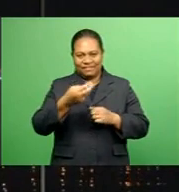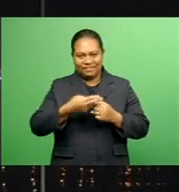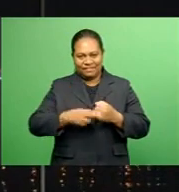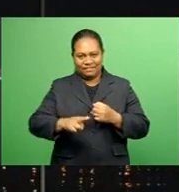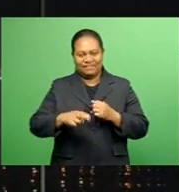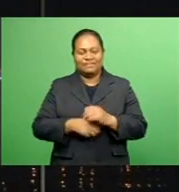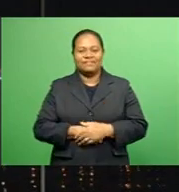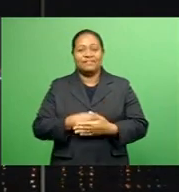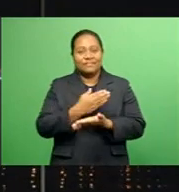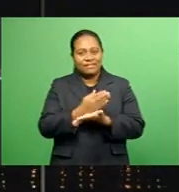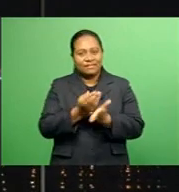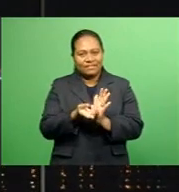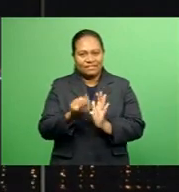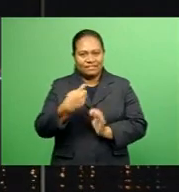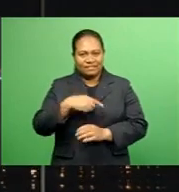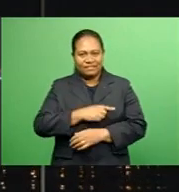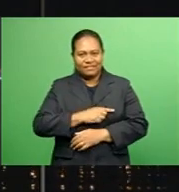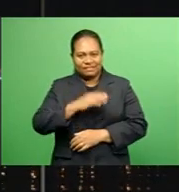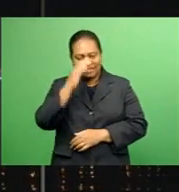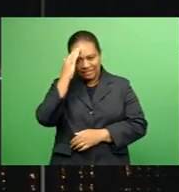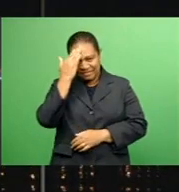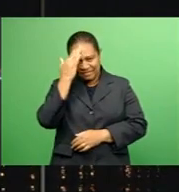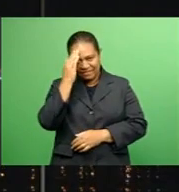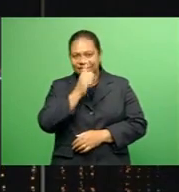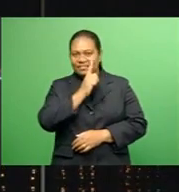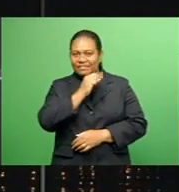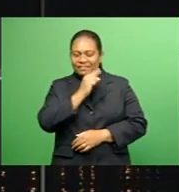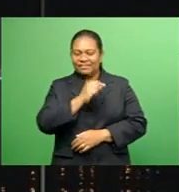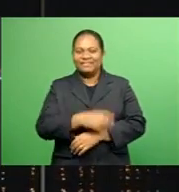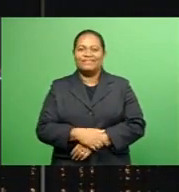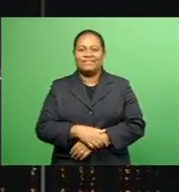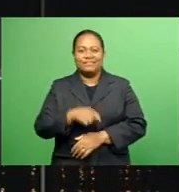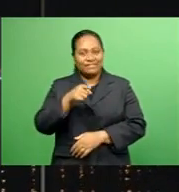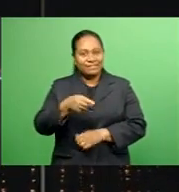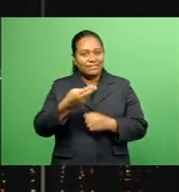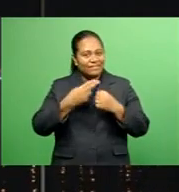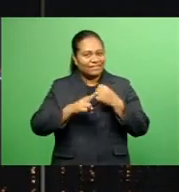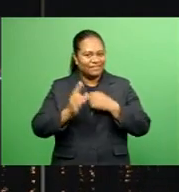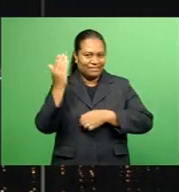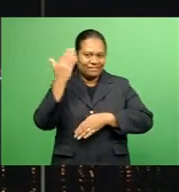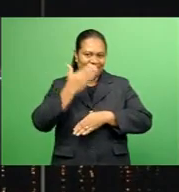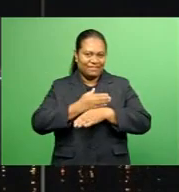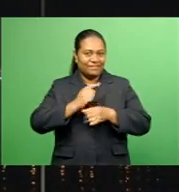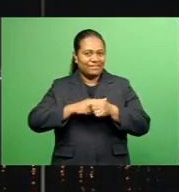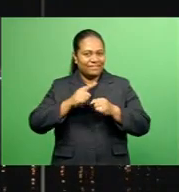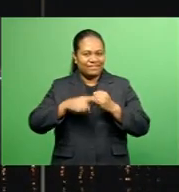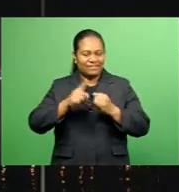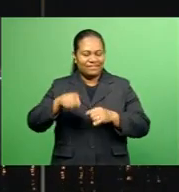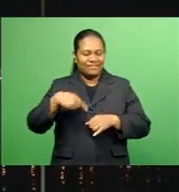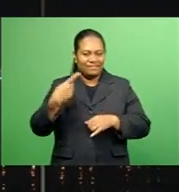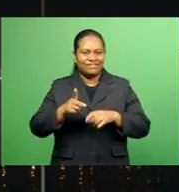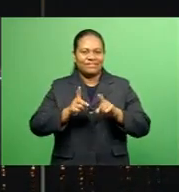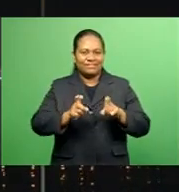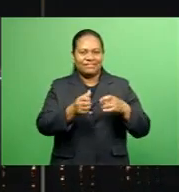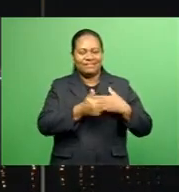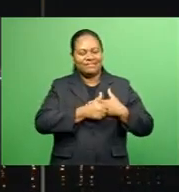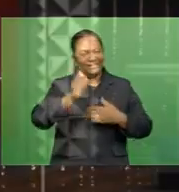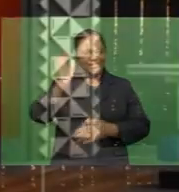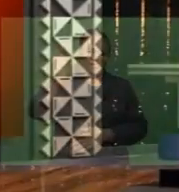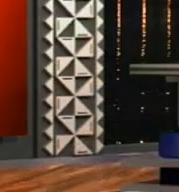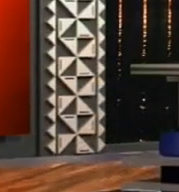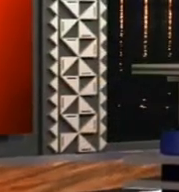fbcnews@fbc.com.fj or share it with us via our Facebook and Twitter accounts. That's your news for tonight. Until tomorrow, stay safe and Modamanda.